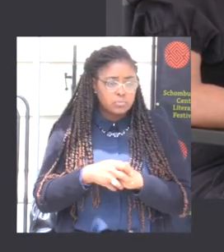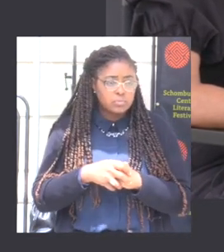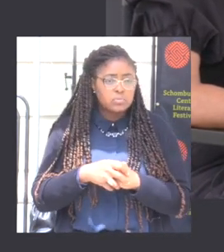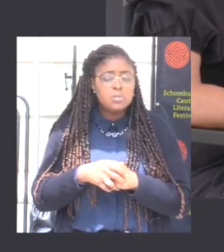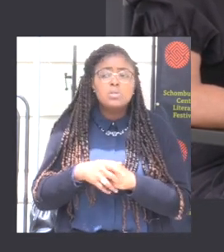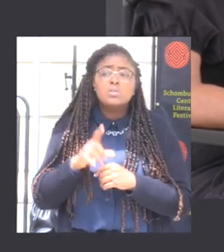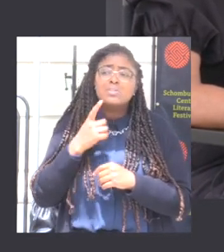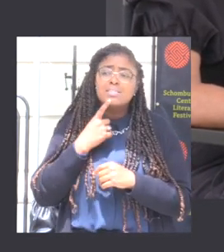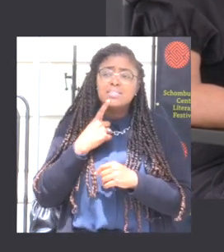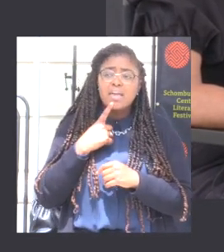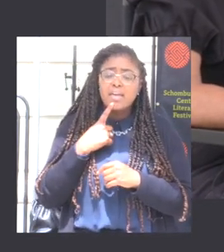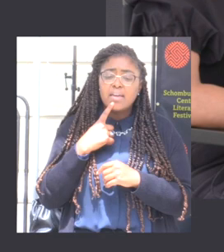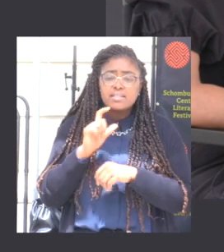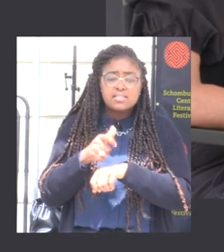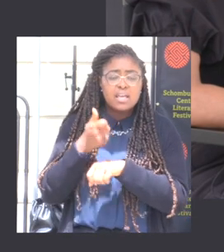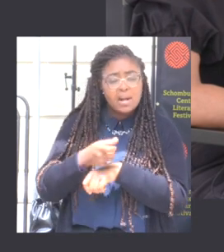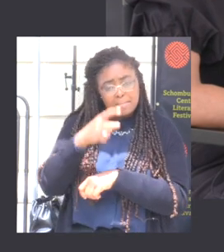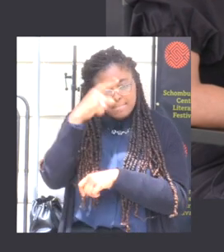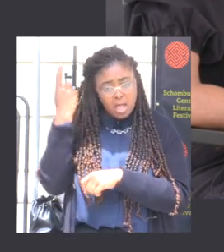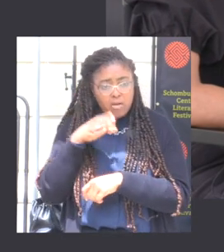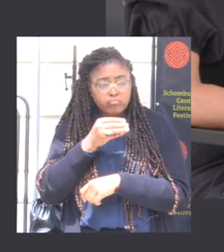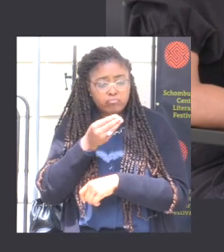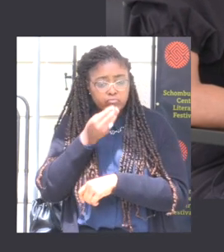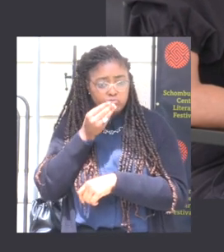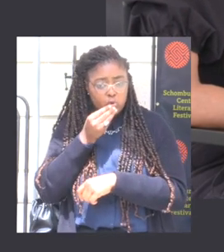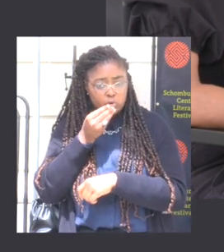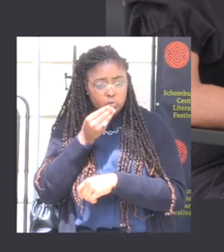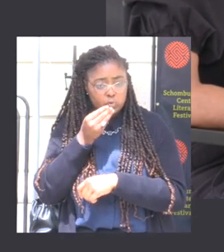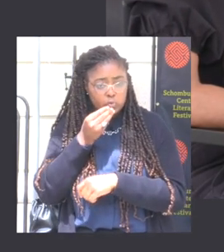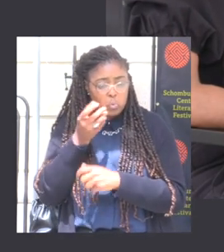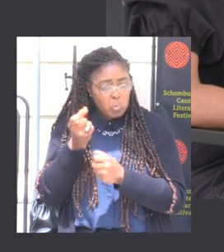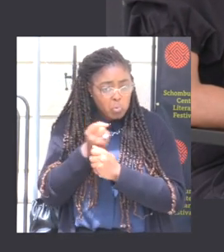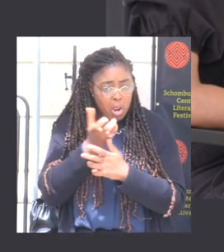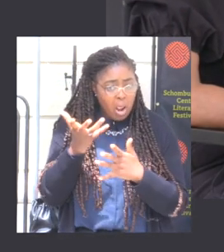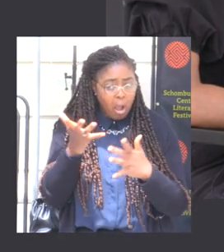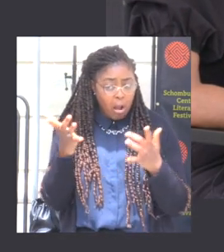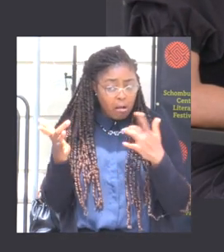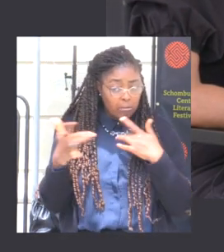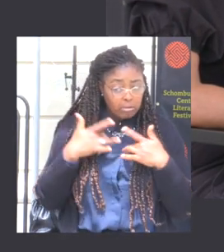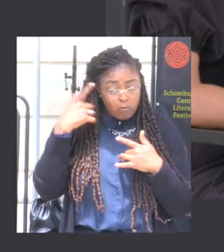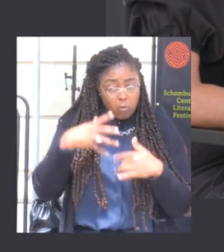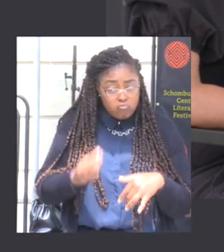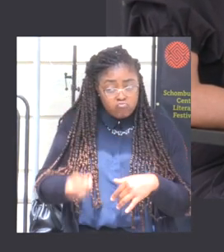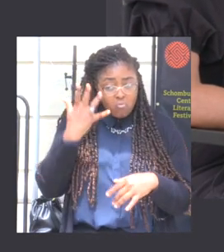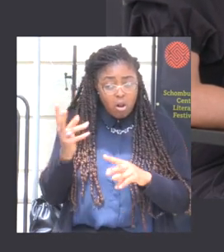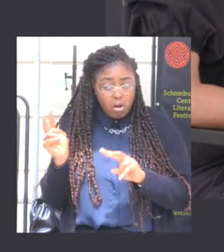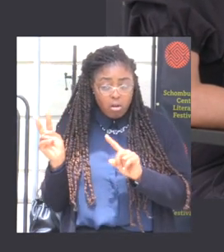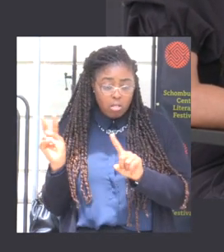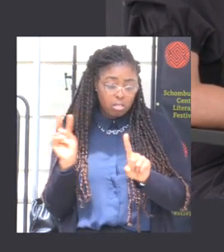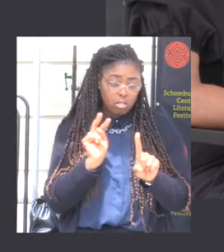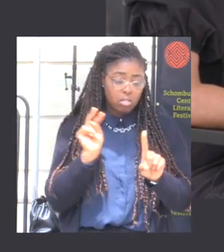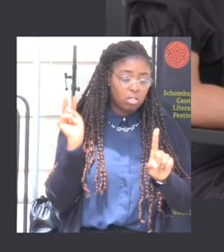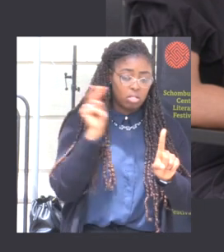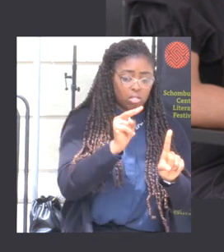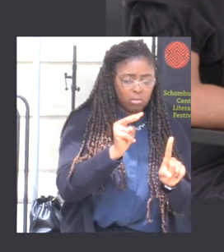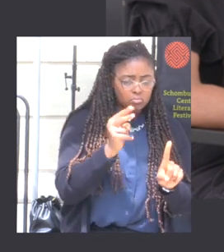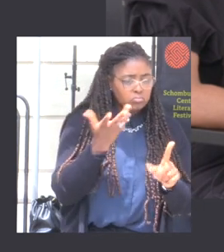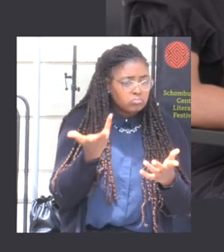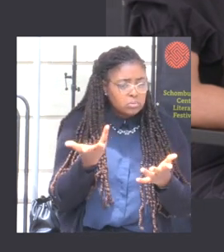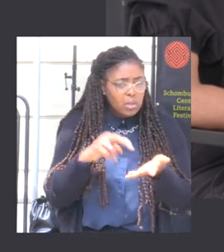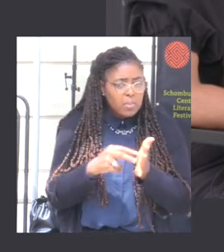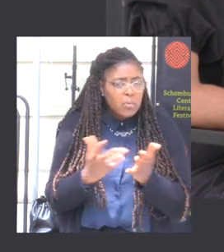You said you created black food with zero concern for the white gaze. What do you mean by that? And then